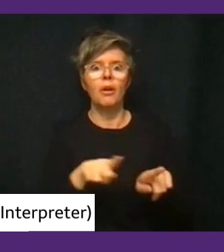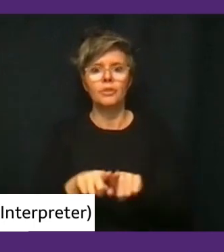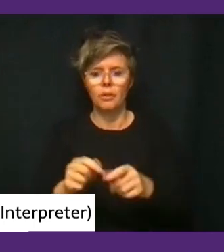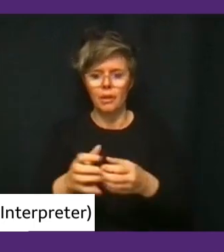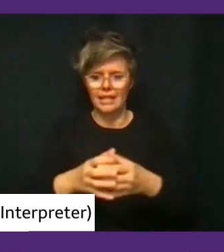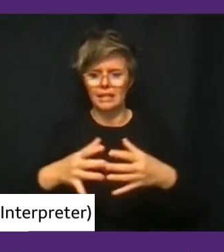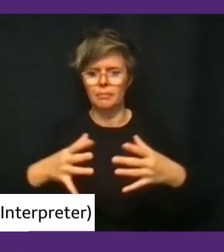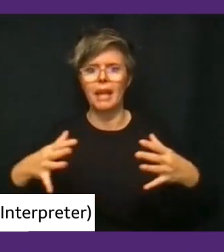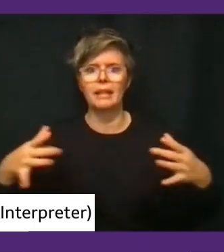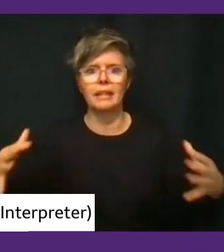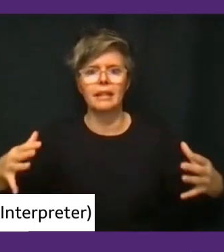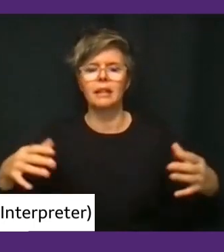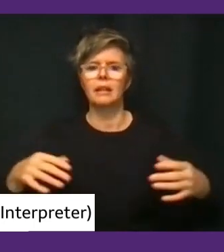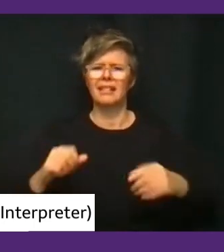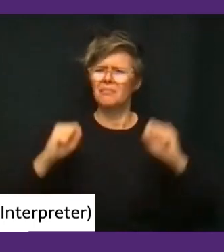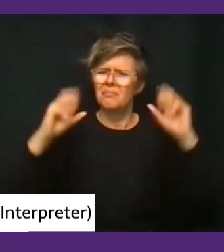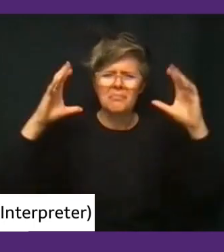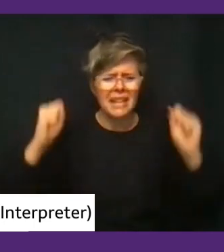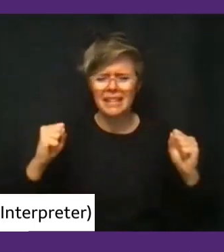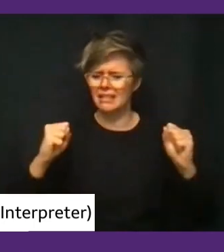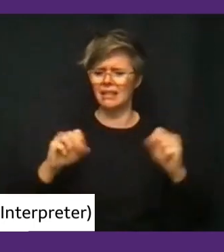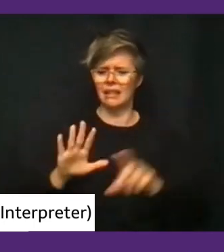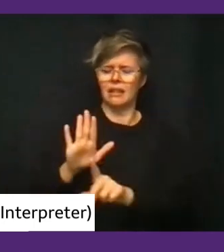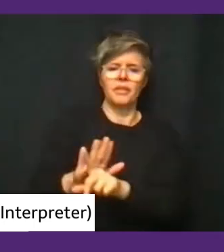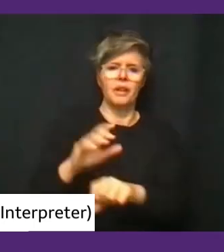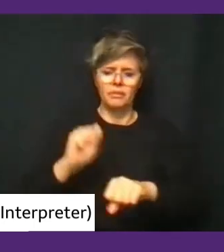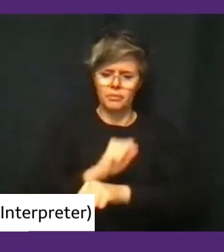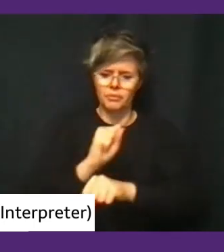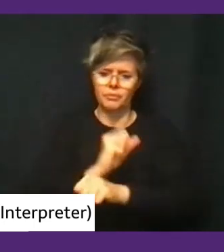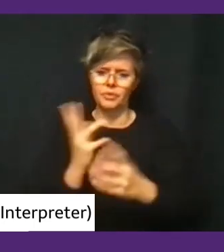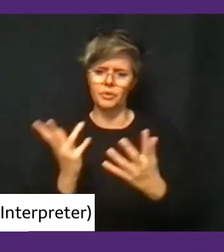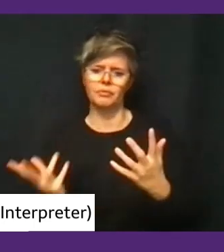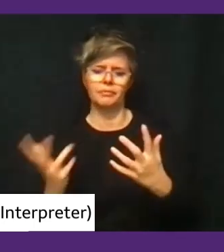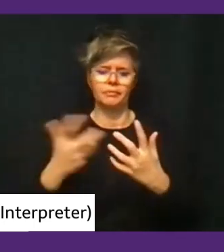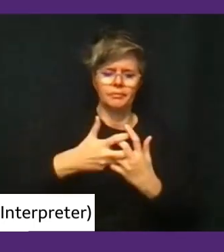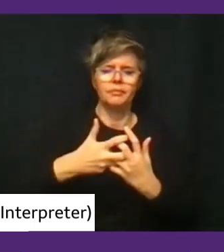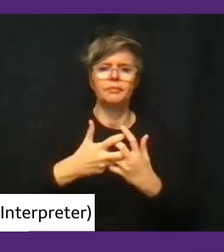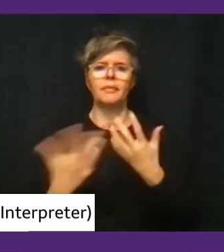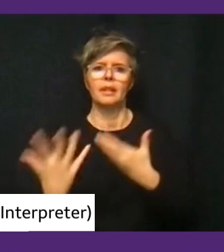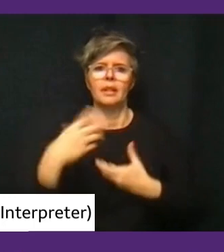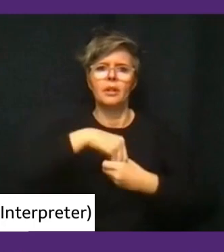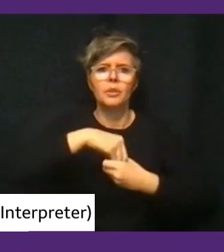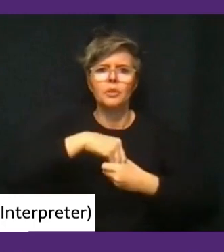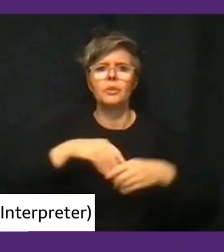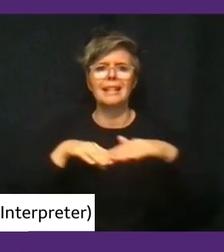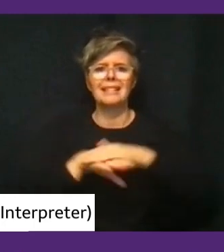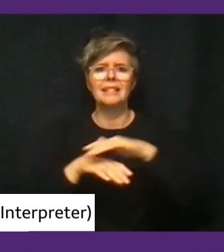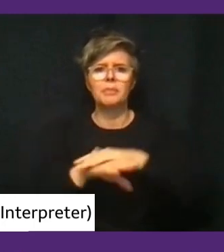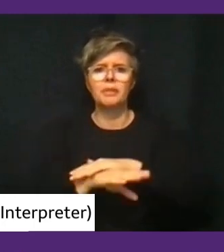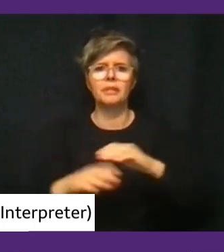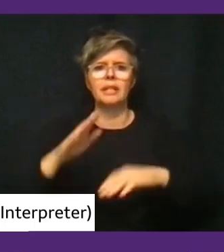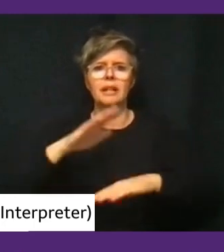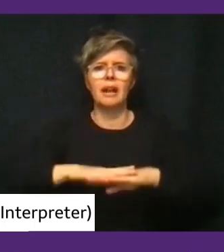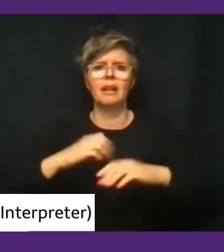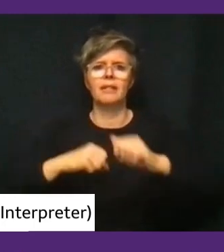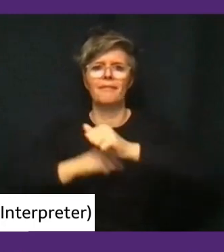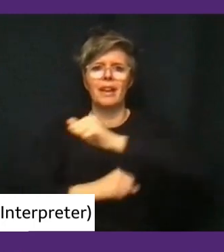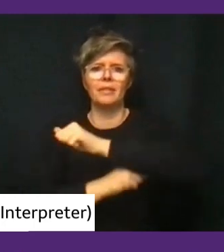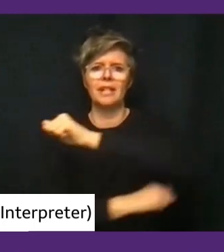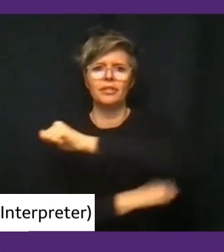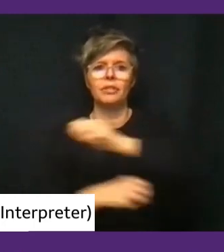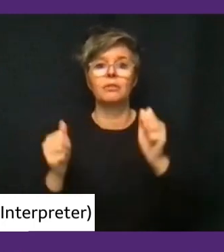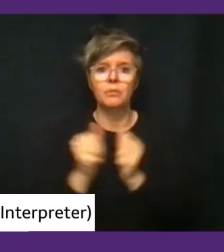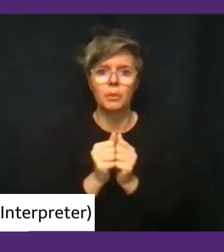really building accessibility into the foundation of universities' programs on computer science and engineering